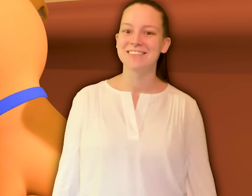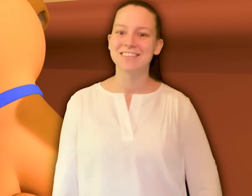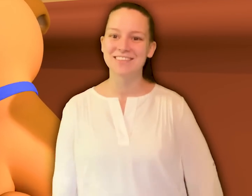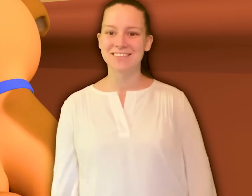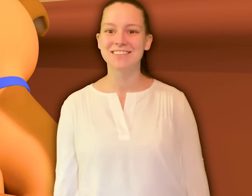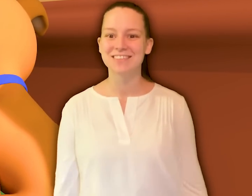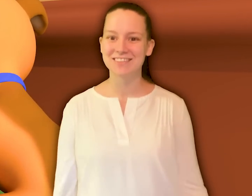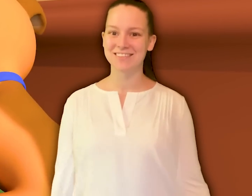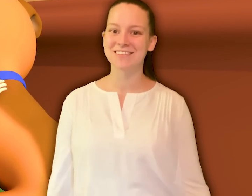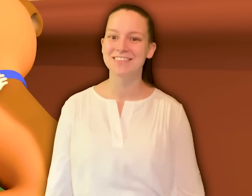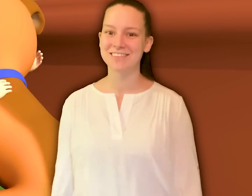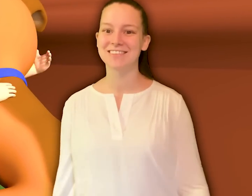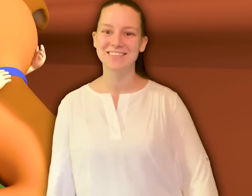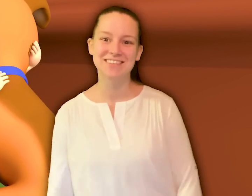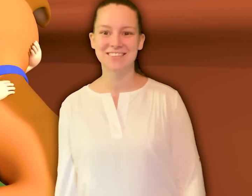puppy